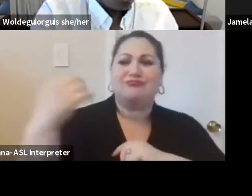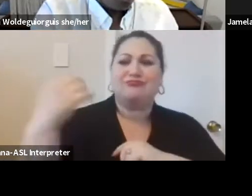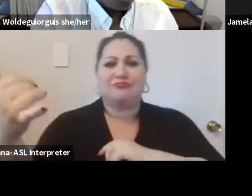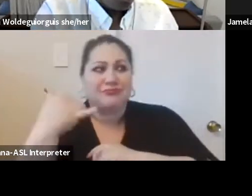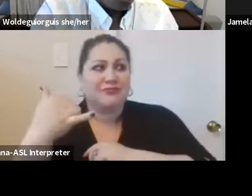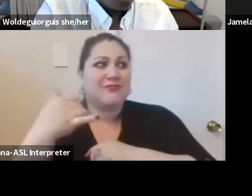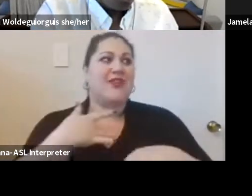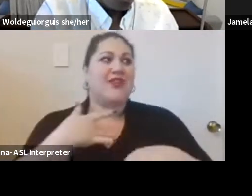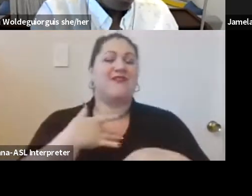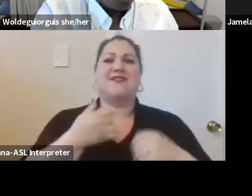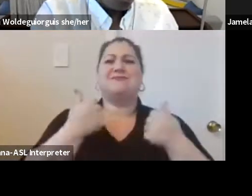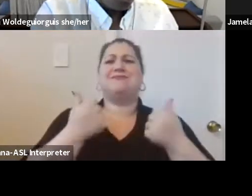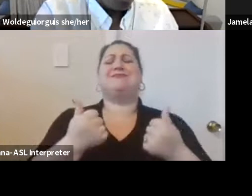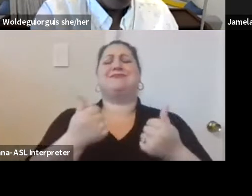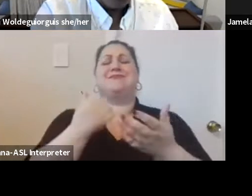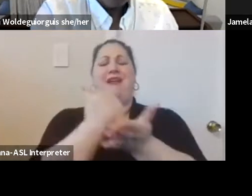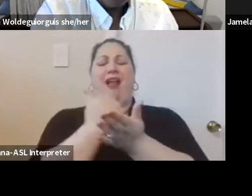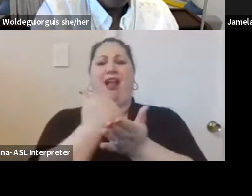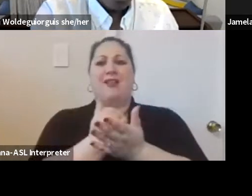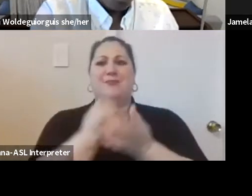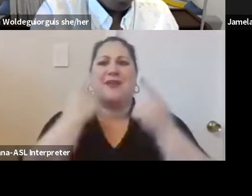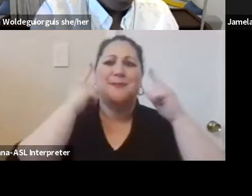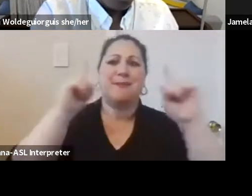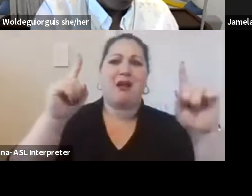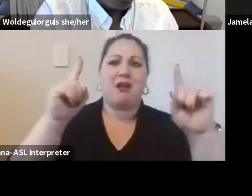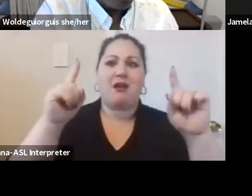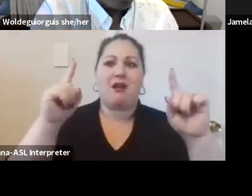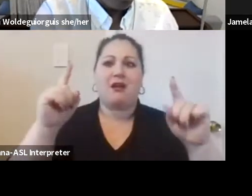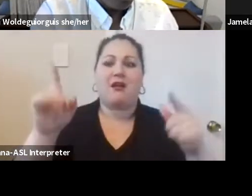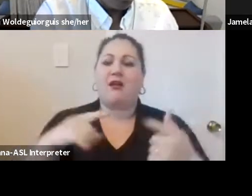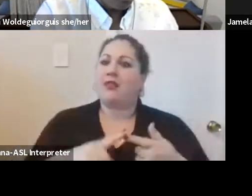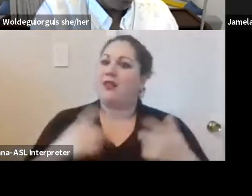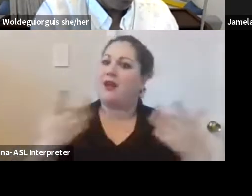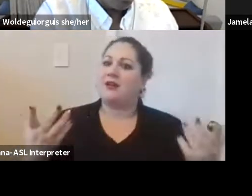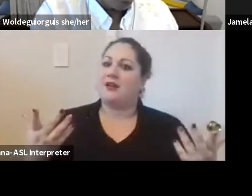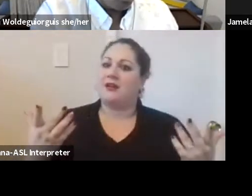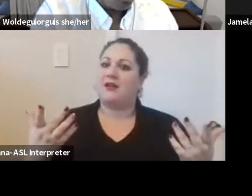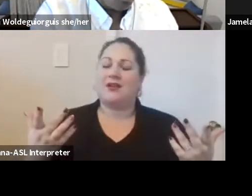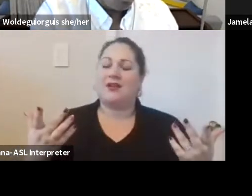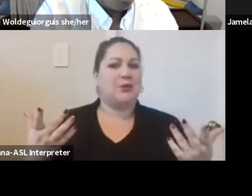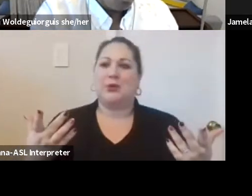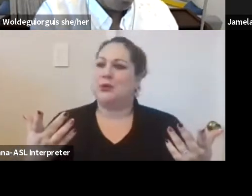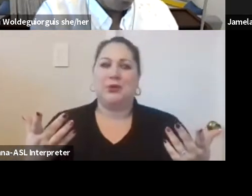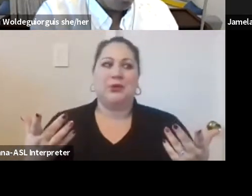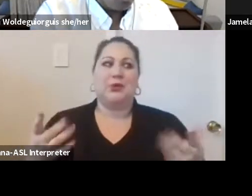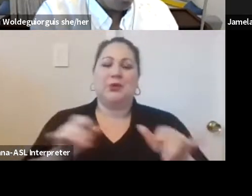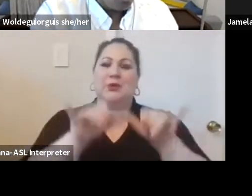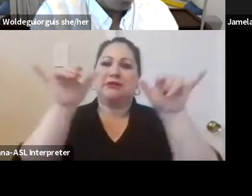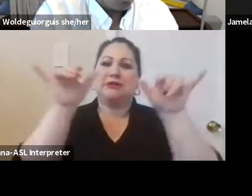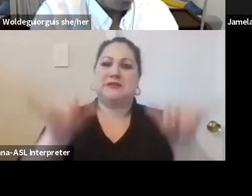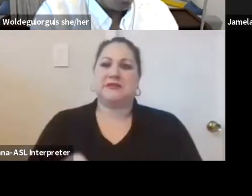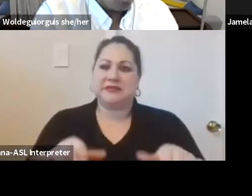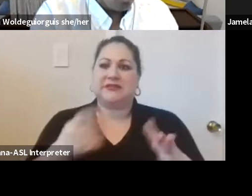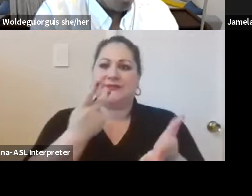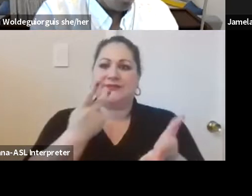assault report for your daughter. I hear a lot of ways that the system caused